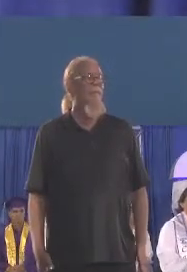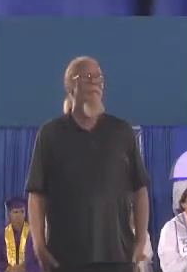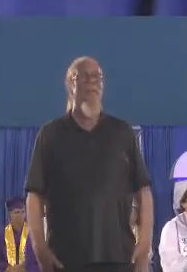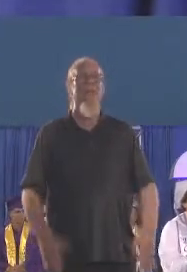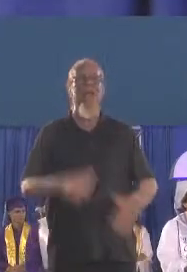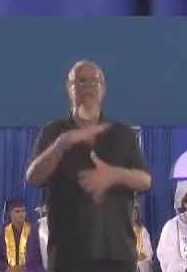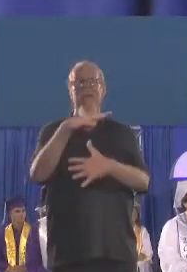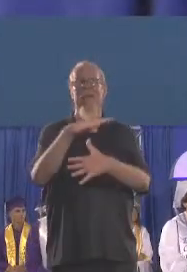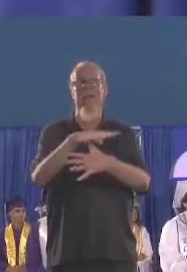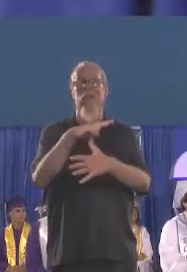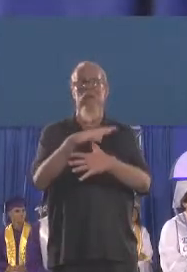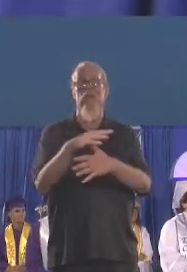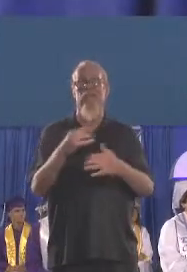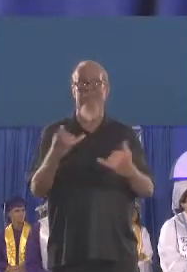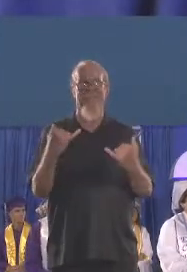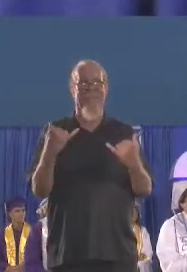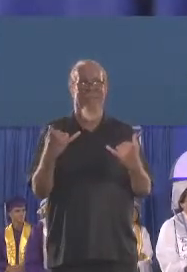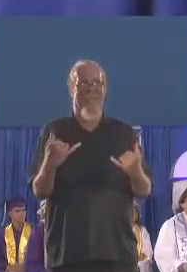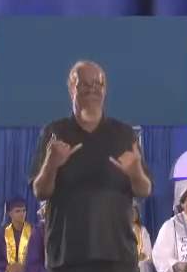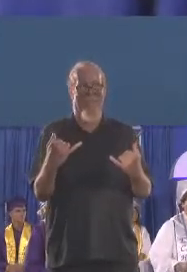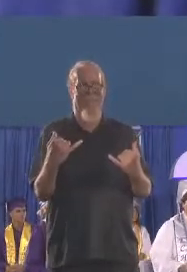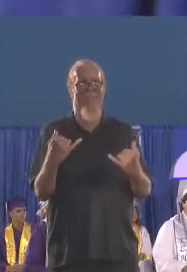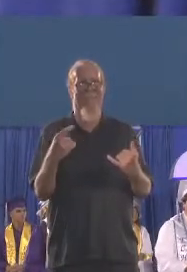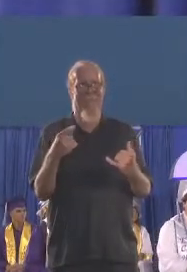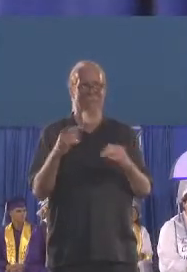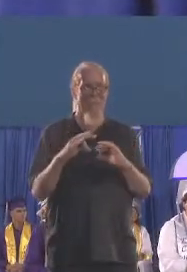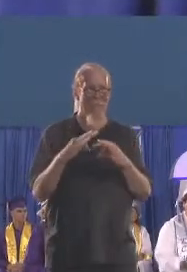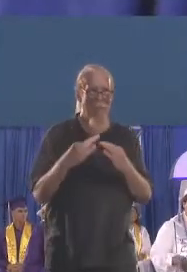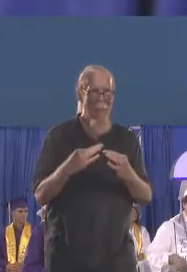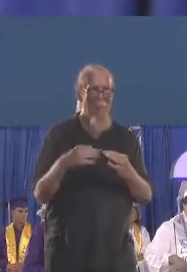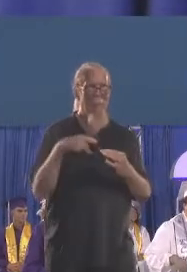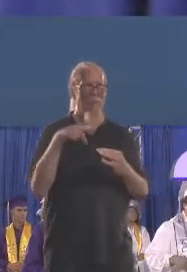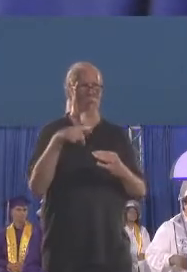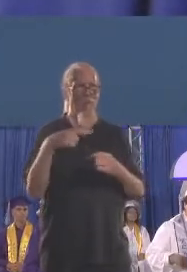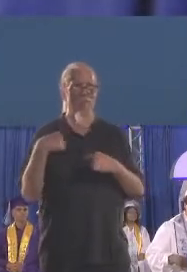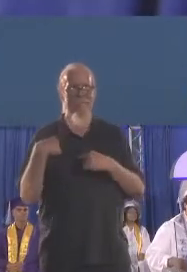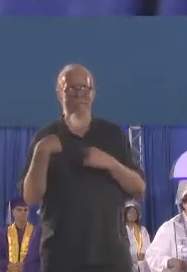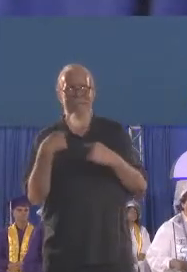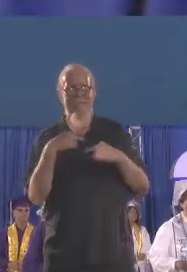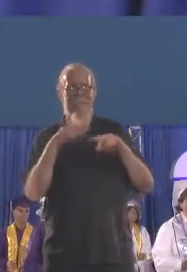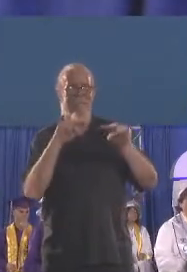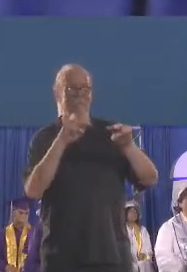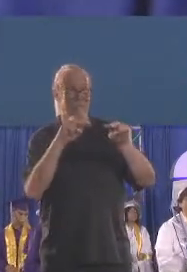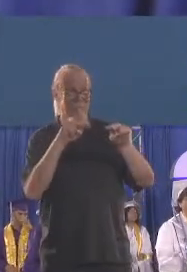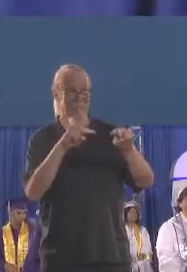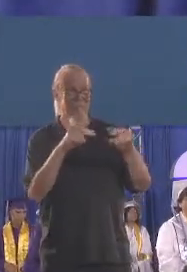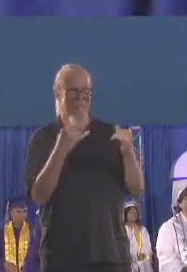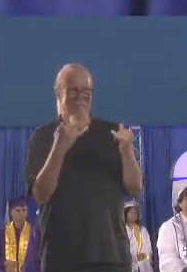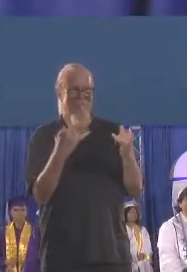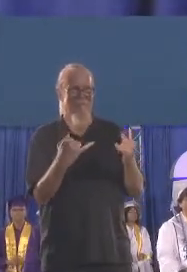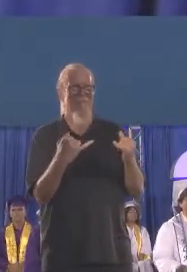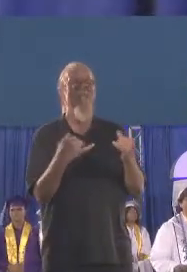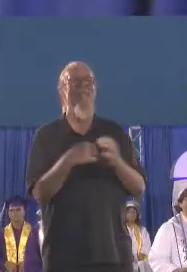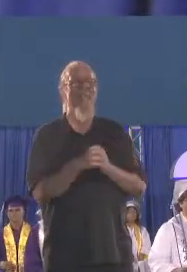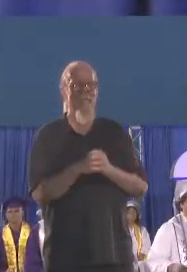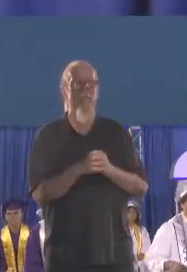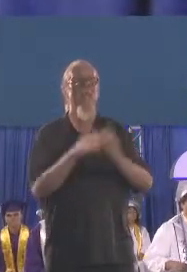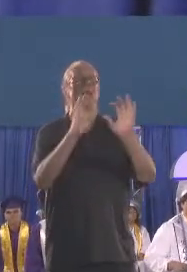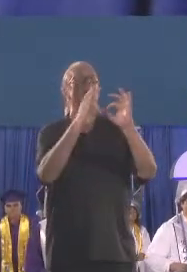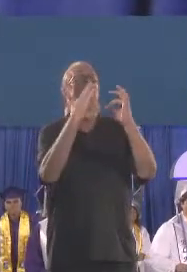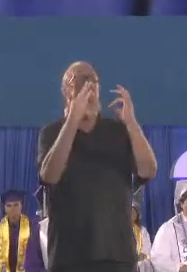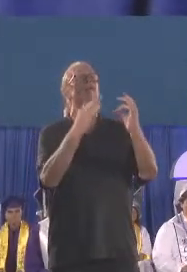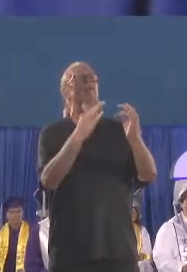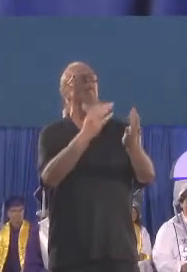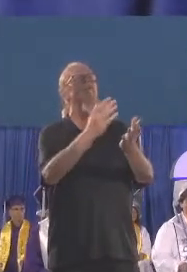Seniors, this is the moment your families and you have been waiting for. Families, please join me